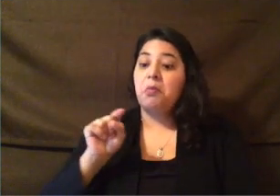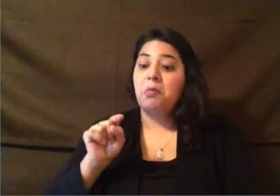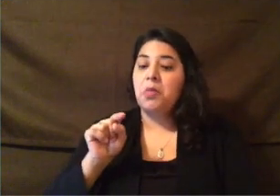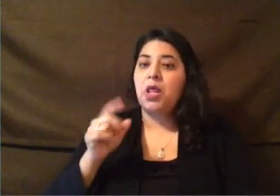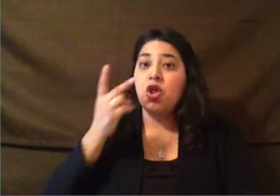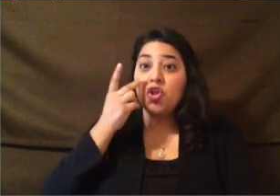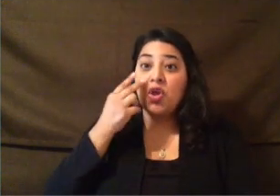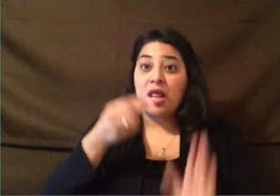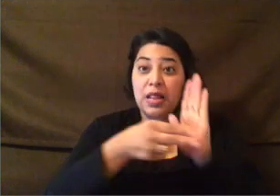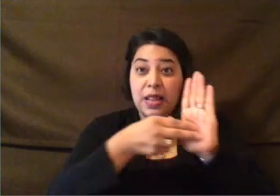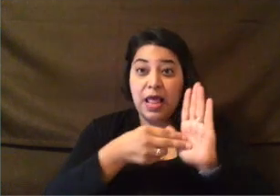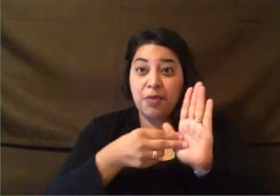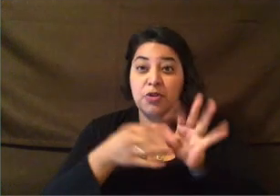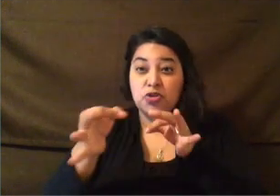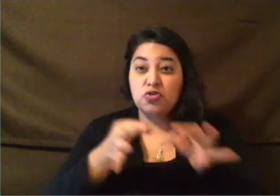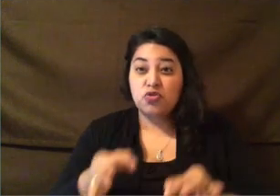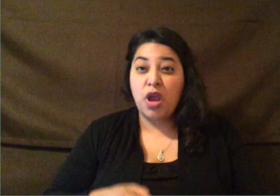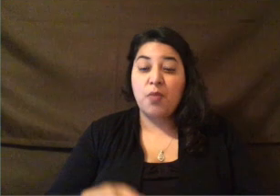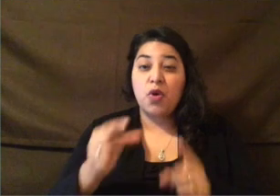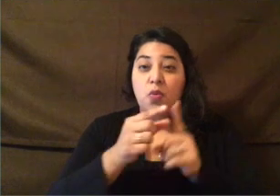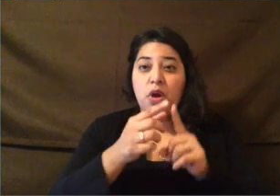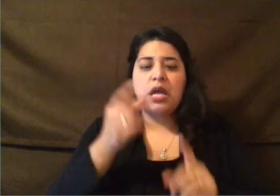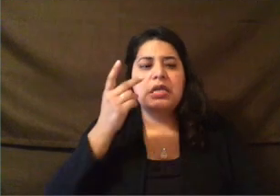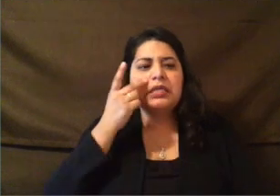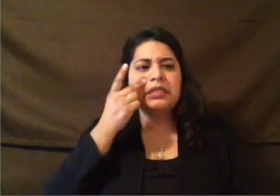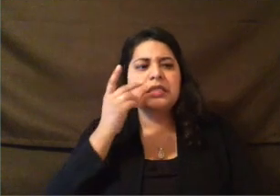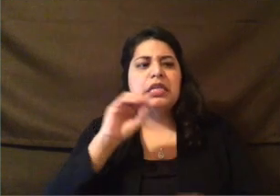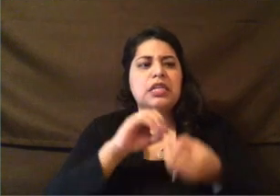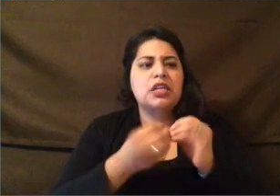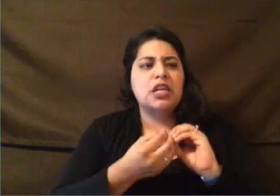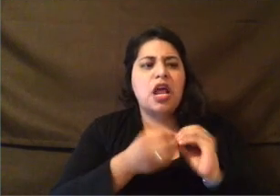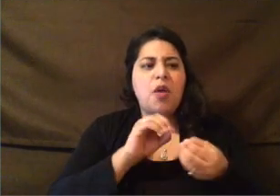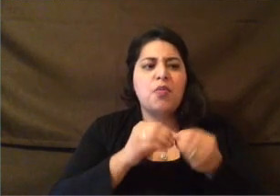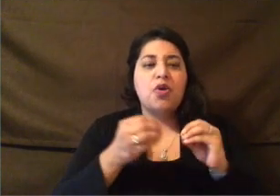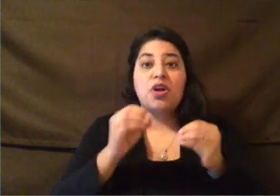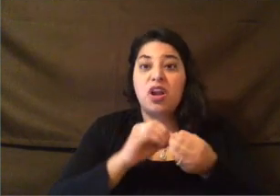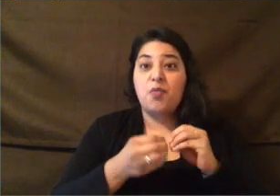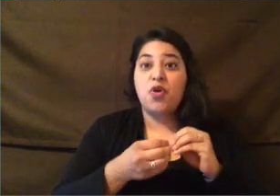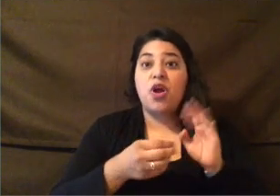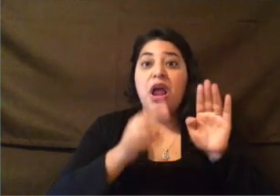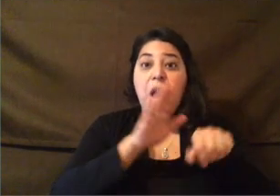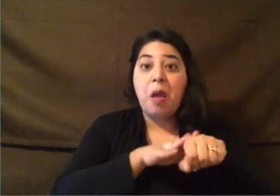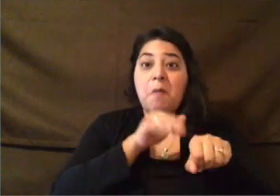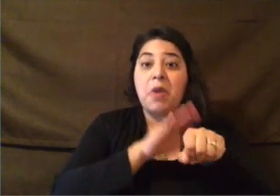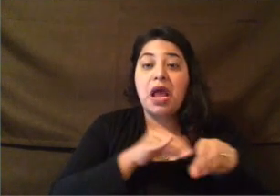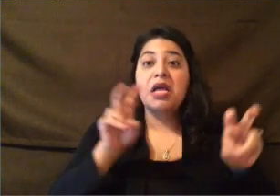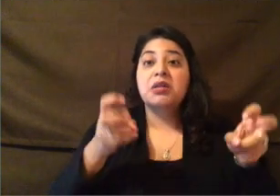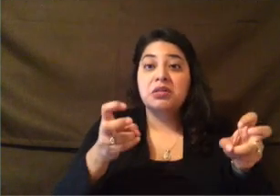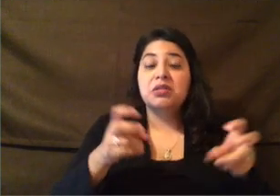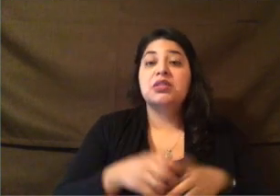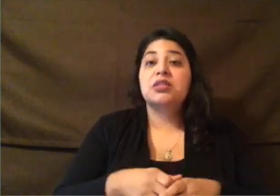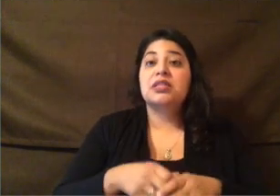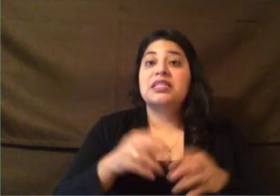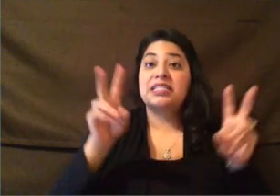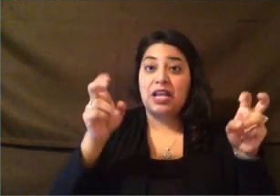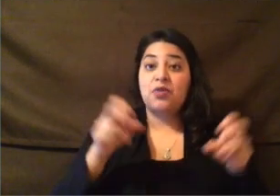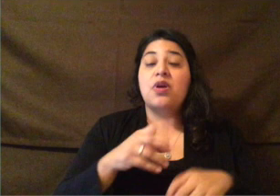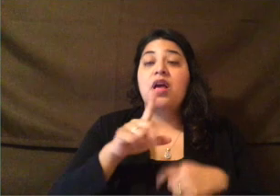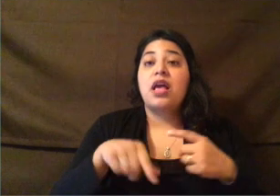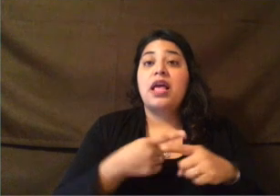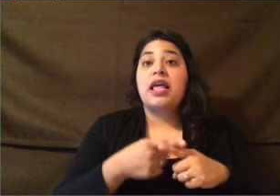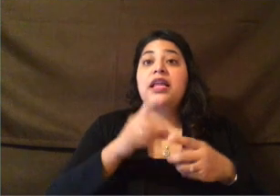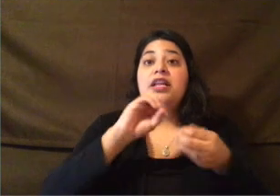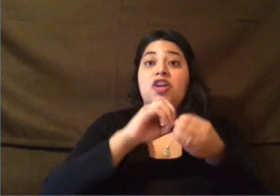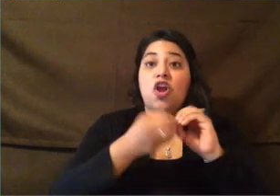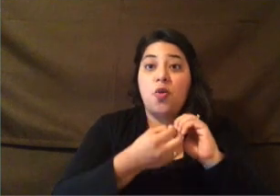you have circles. And let's look at those labels and describing words. I see number of pets is my title. Number of pets